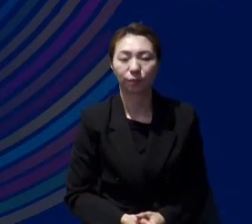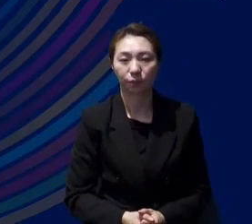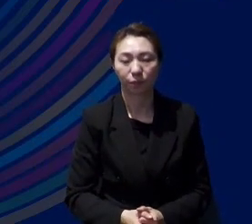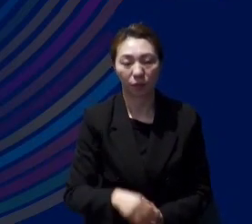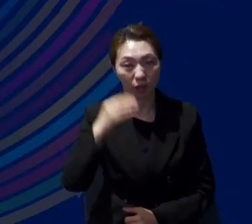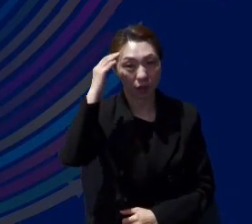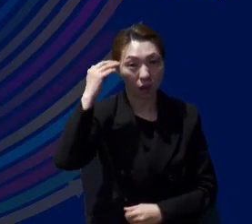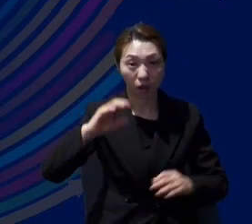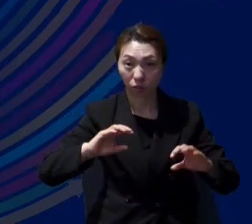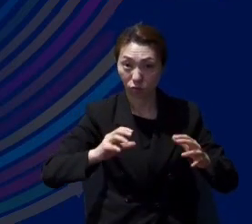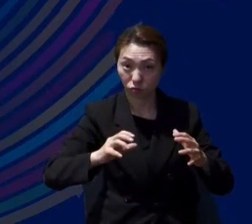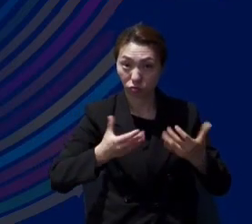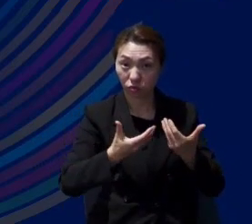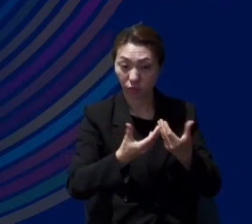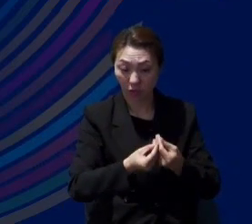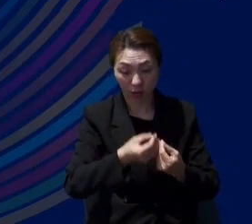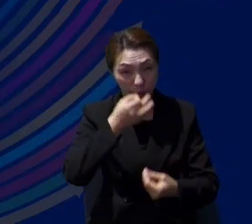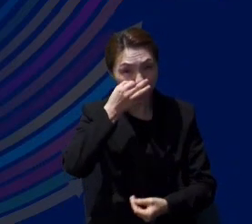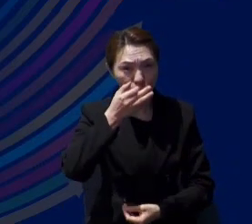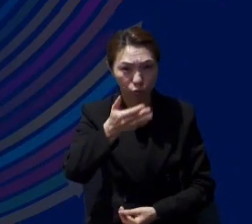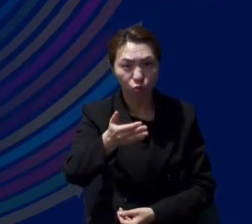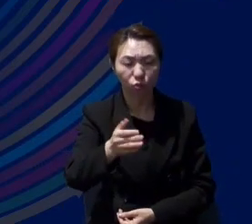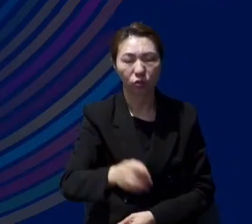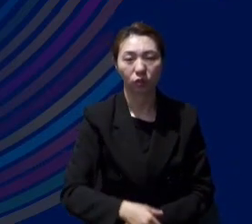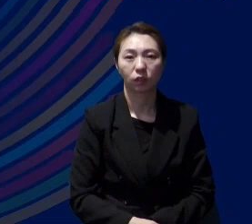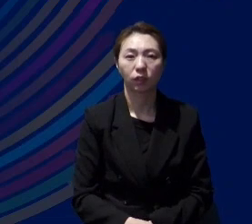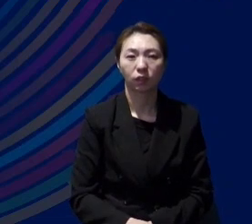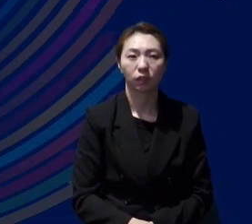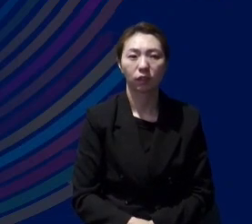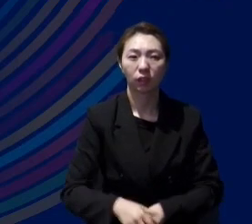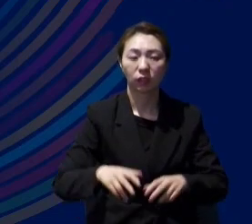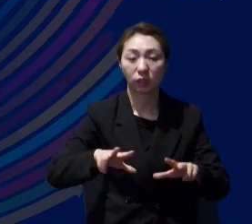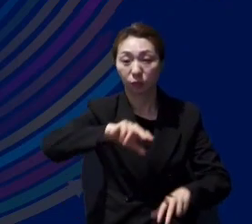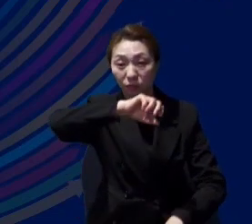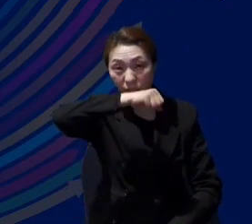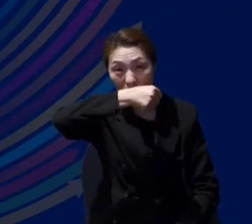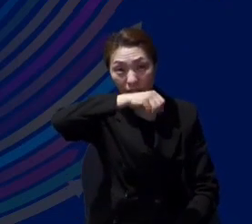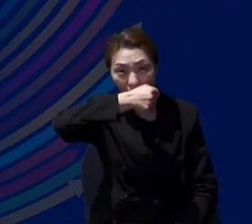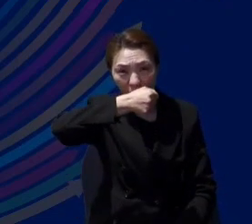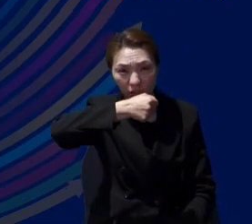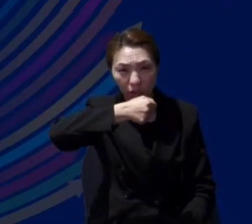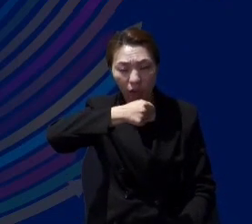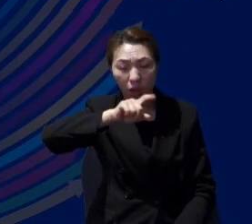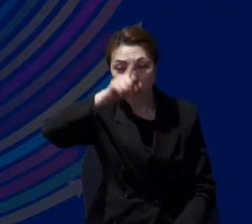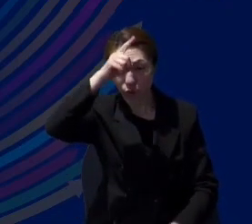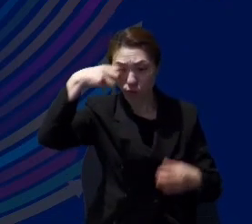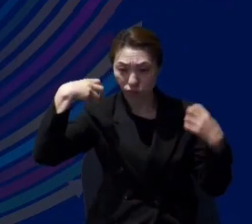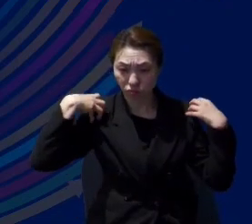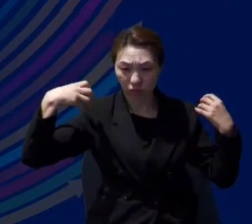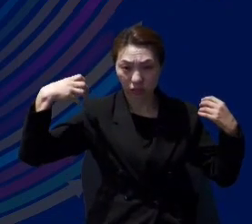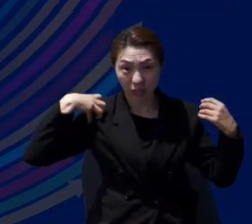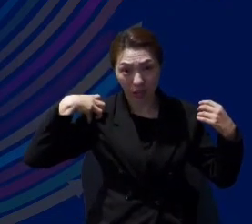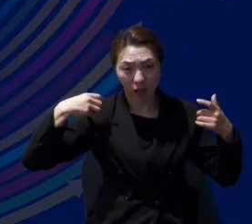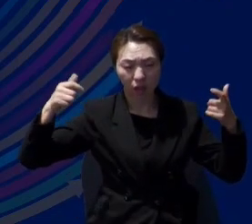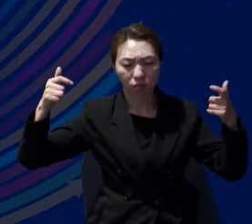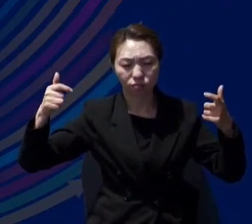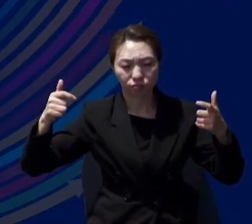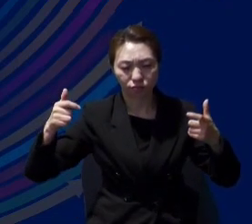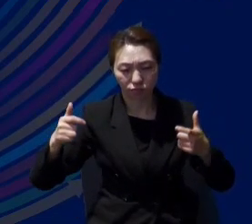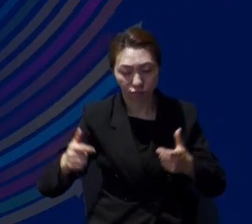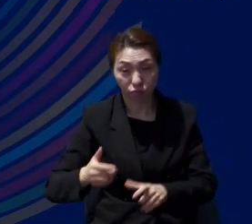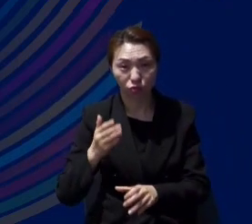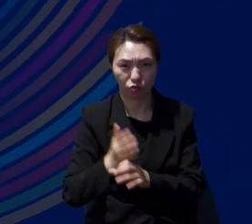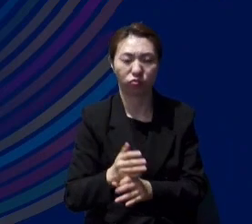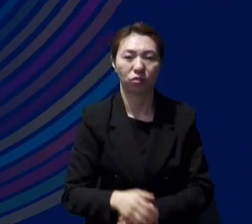national health insurance services expected to decrease due to the reductions in South Korea's working age